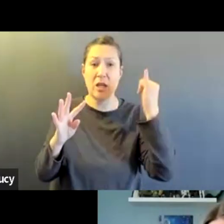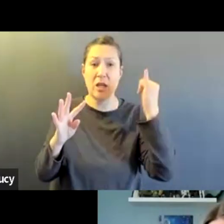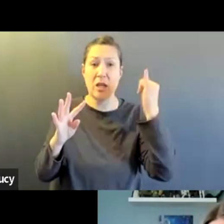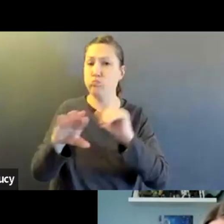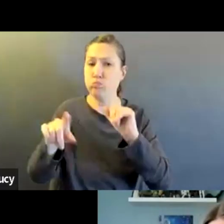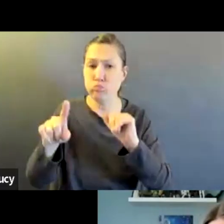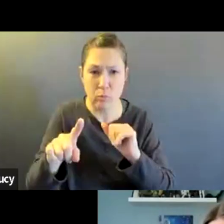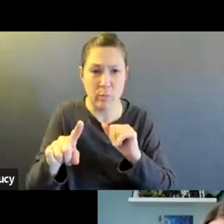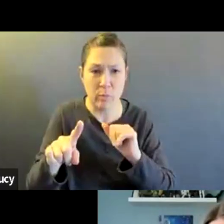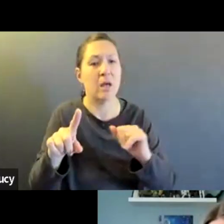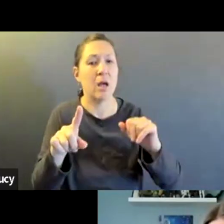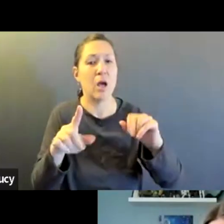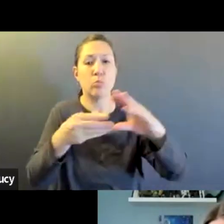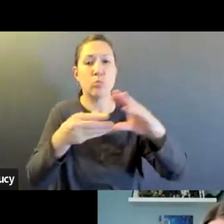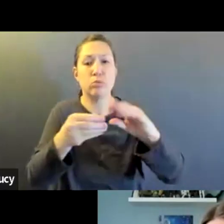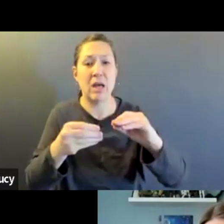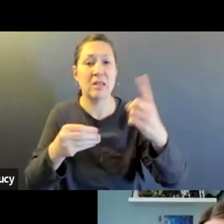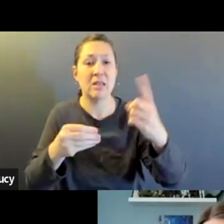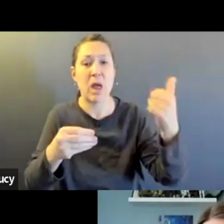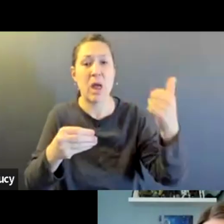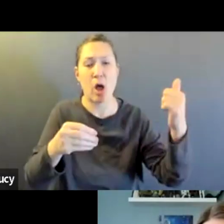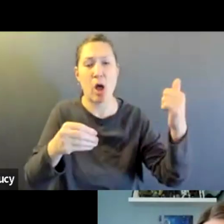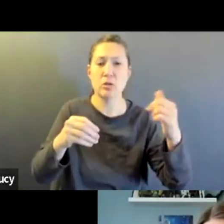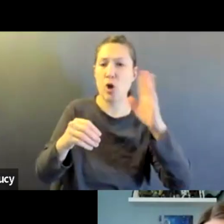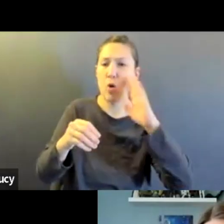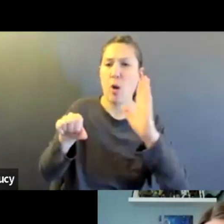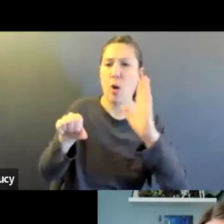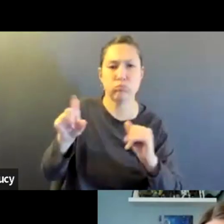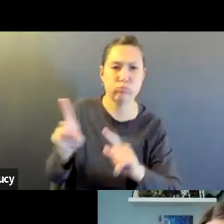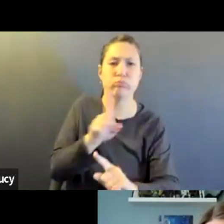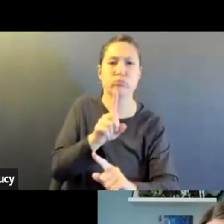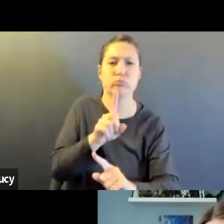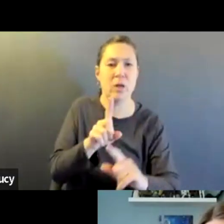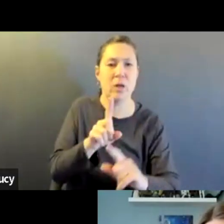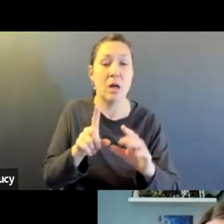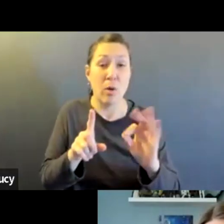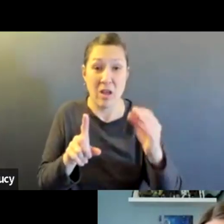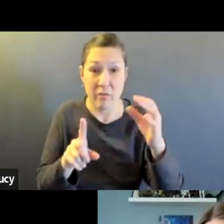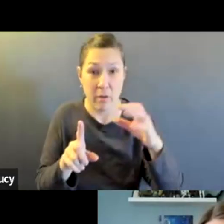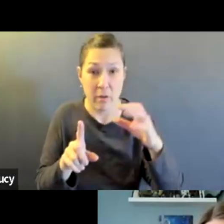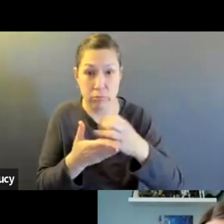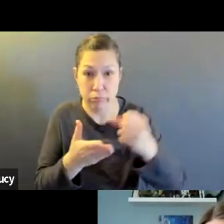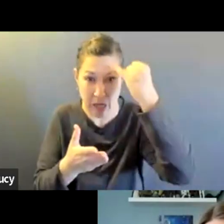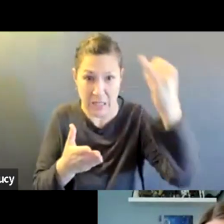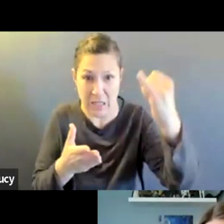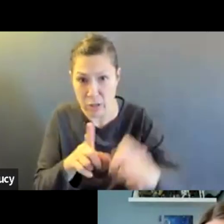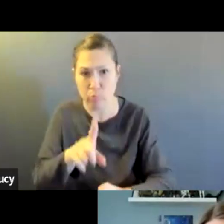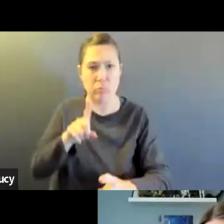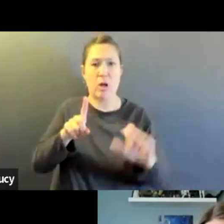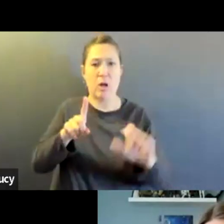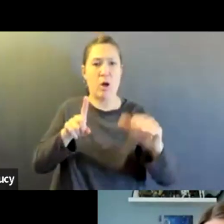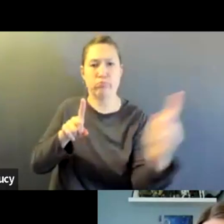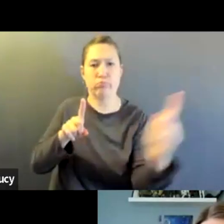to be in the middle. And then someone else taps you in. Or if you're out of ideas, you can step out and someone else will step in for you. And that's really what